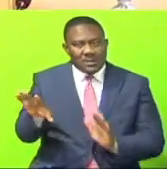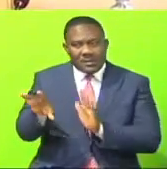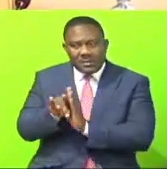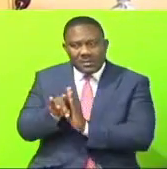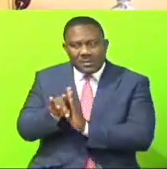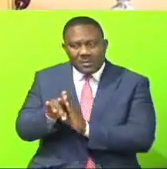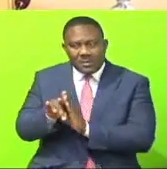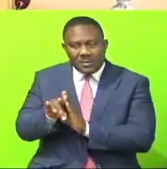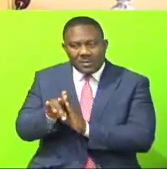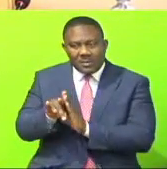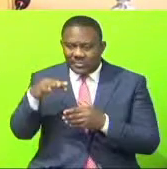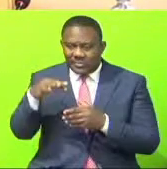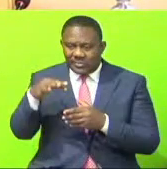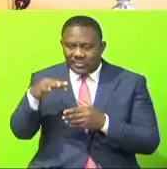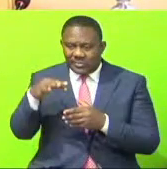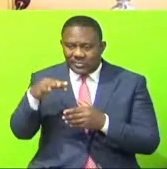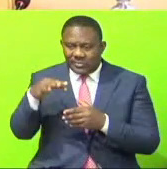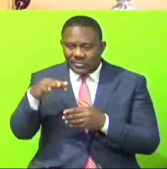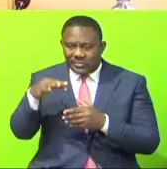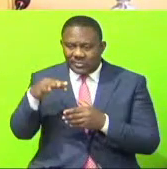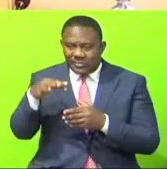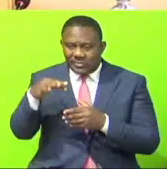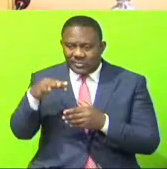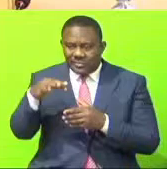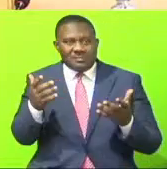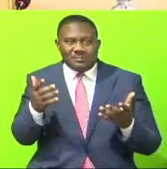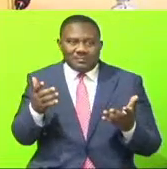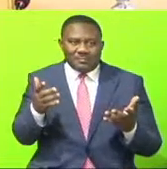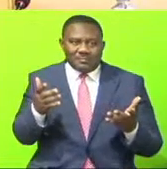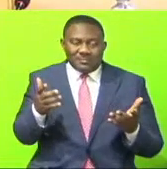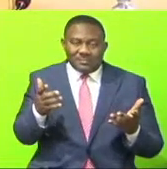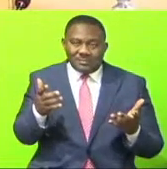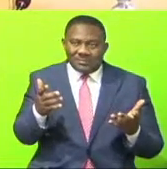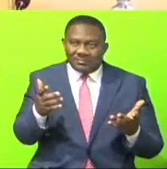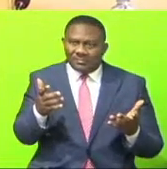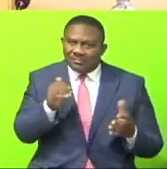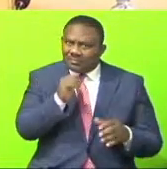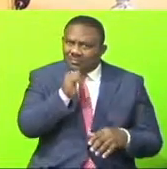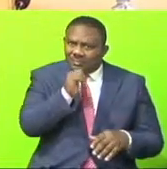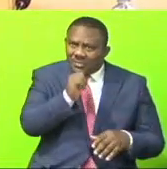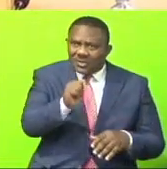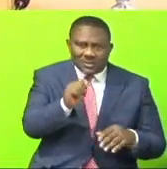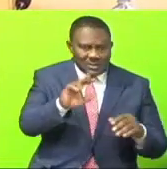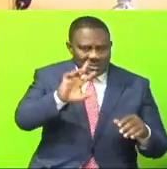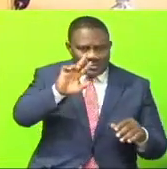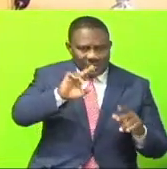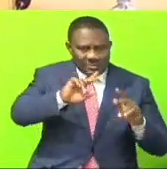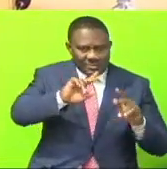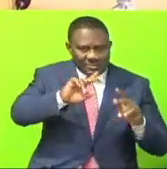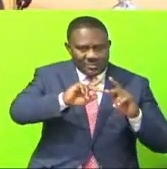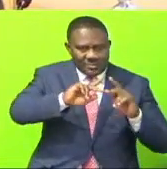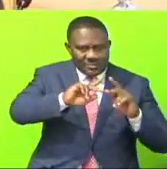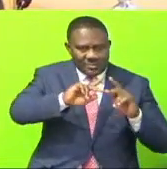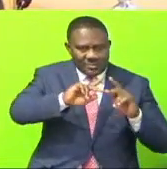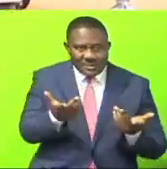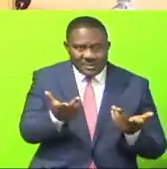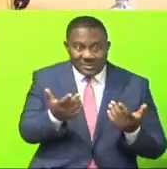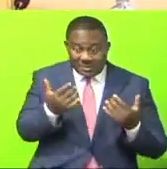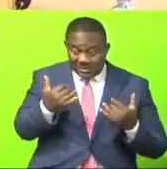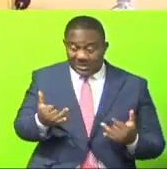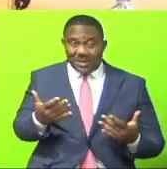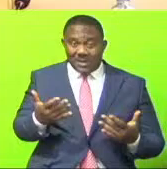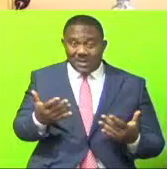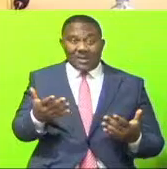an independent candidate, now filing to contest on the ticket of a political party, he has moved to